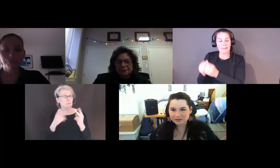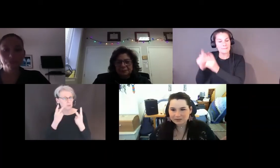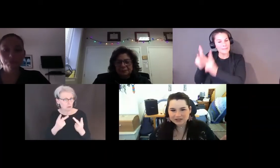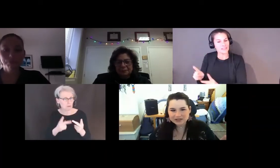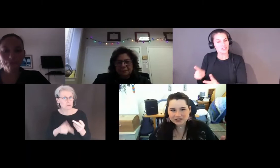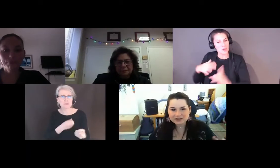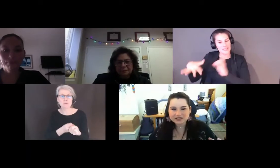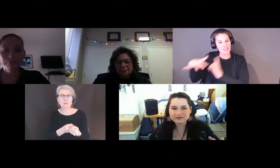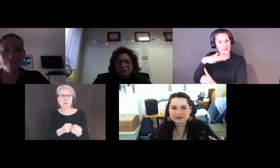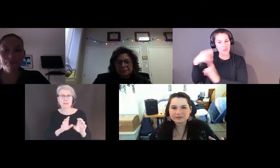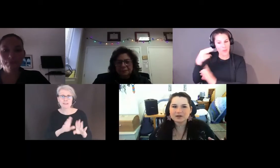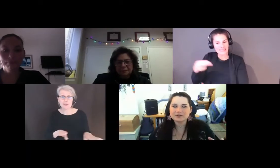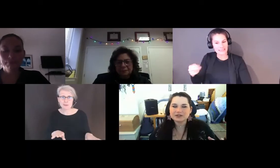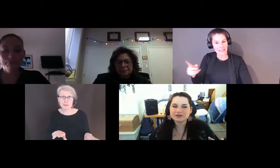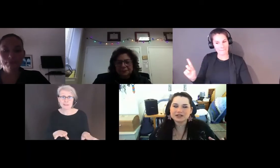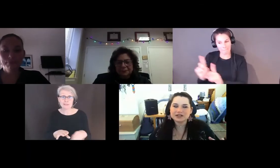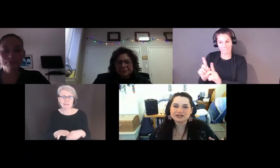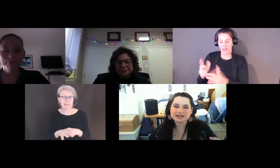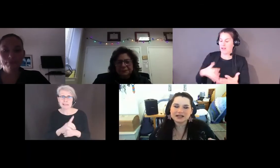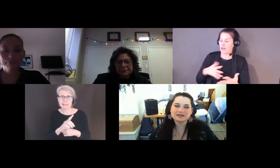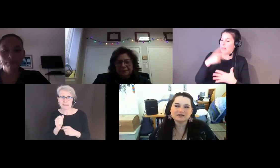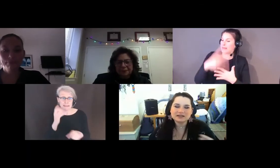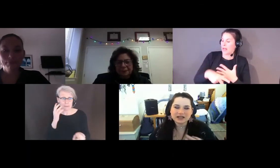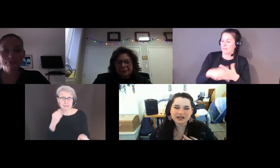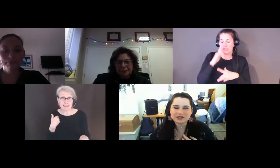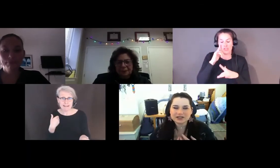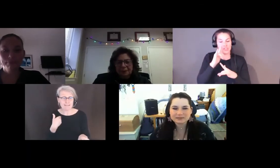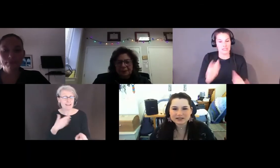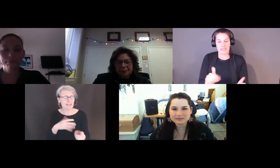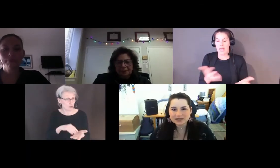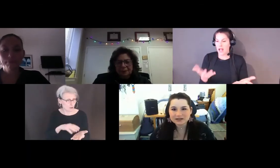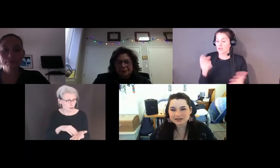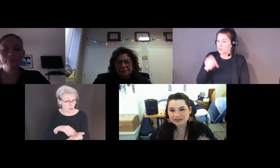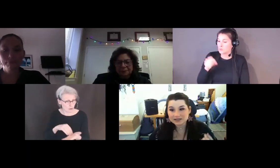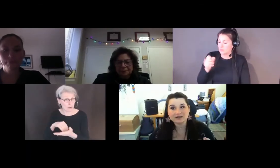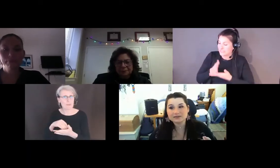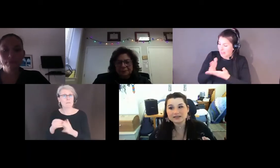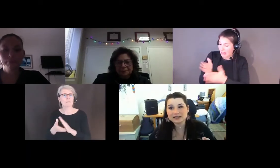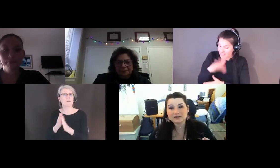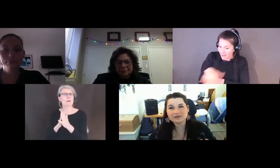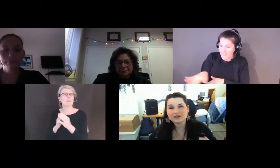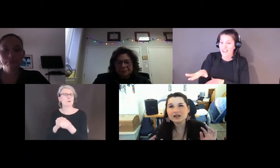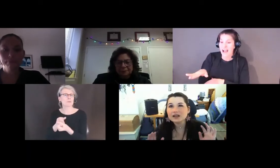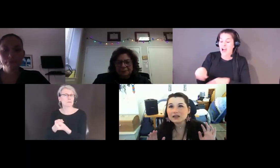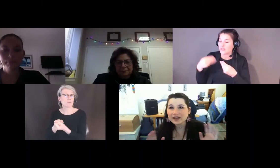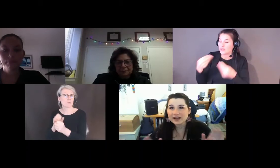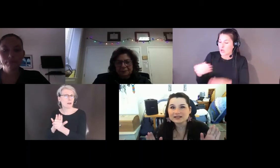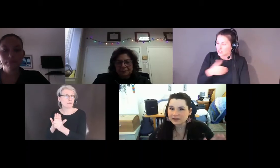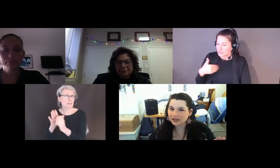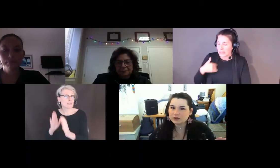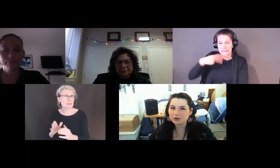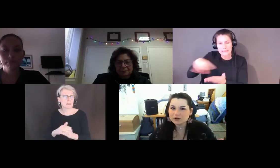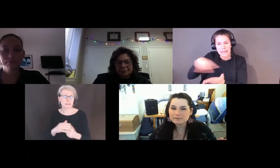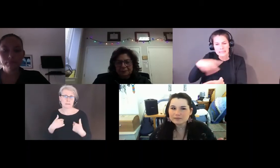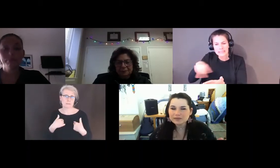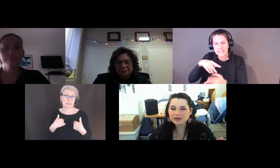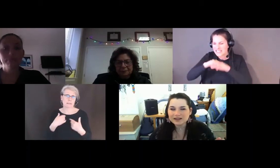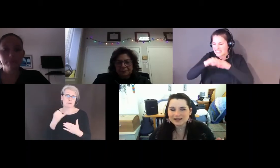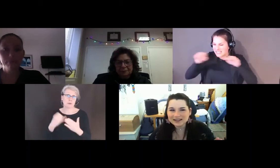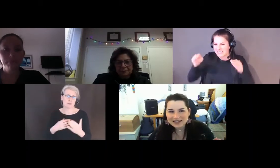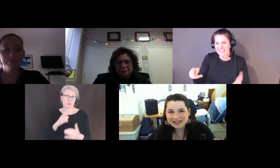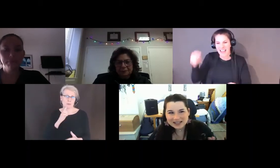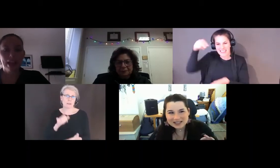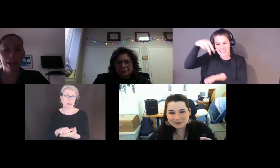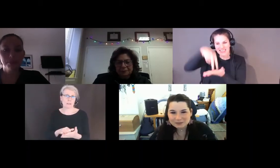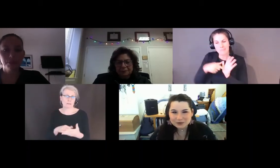not only helping these children and giving them an opportunity to dance on stage and express themselves, and as an artist myself, that is invaluable.